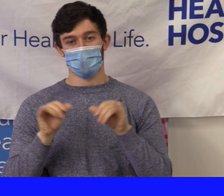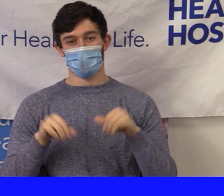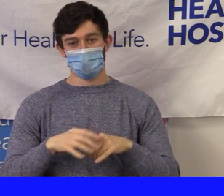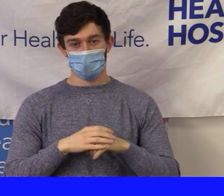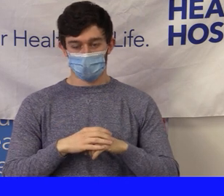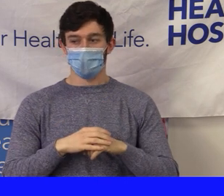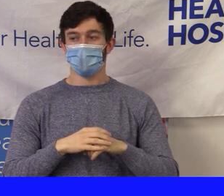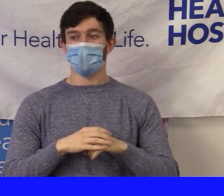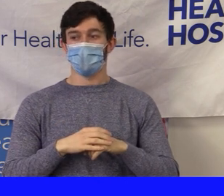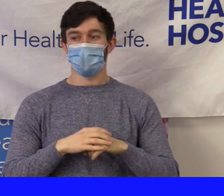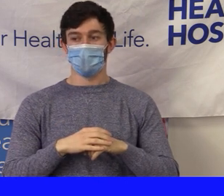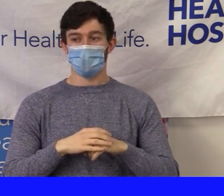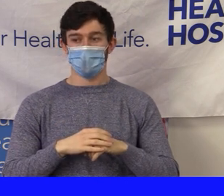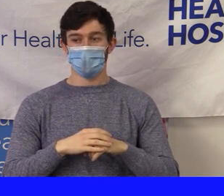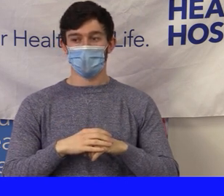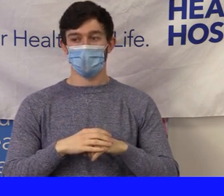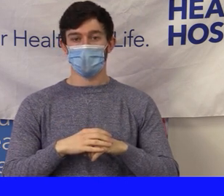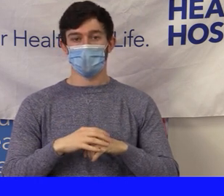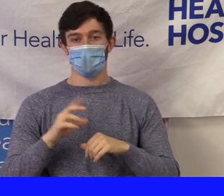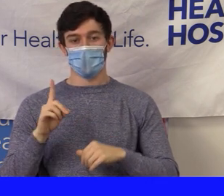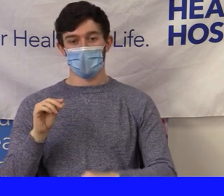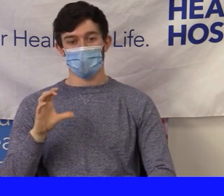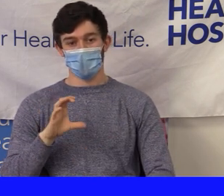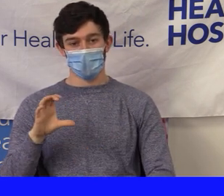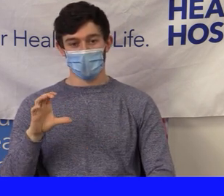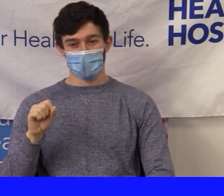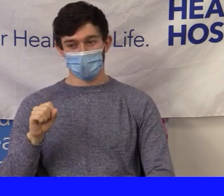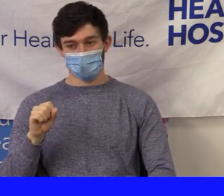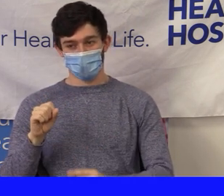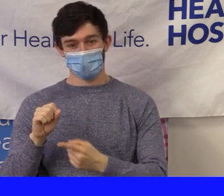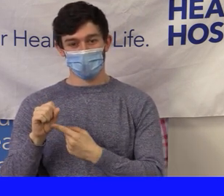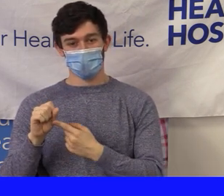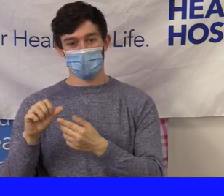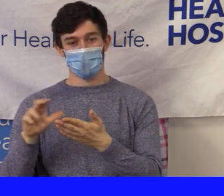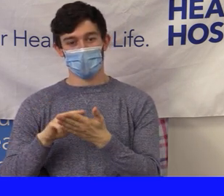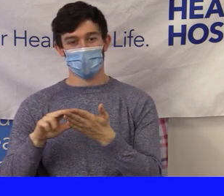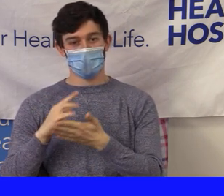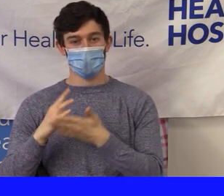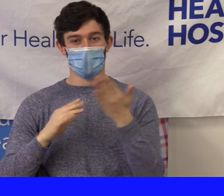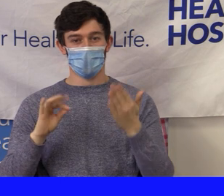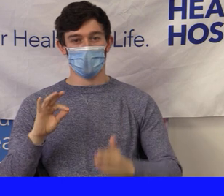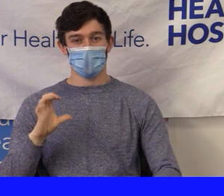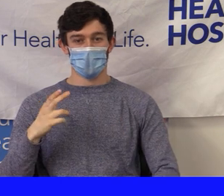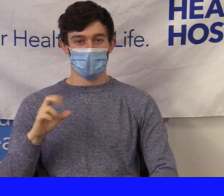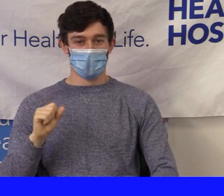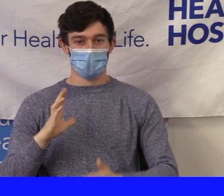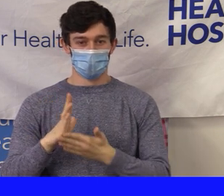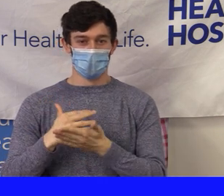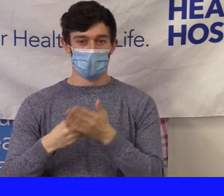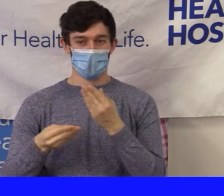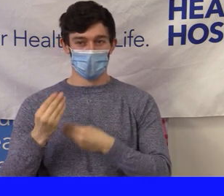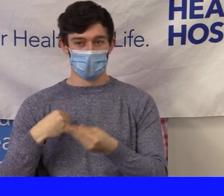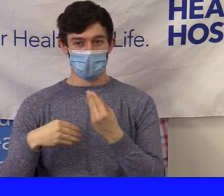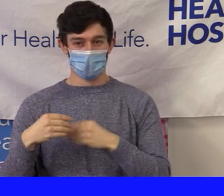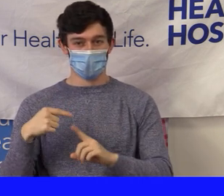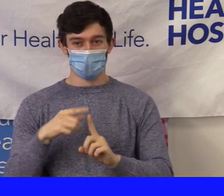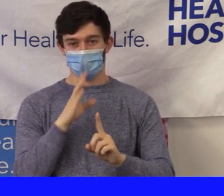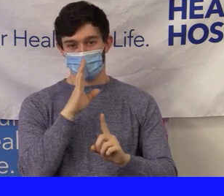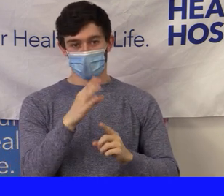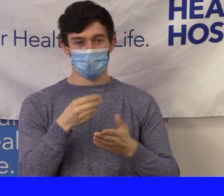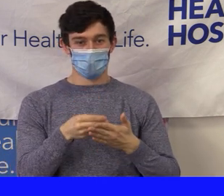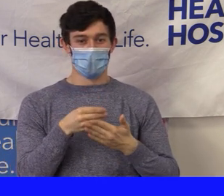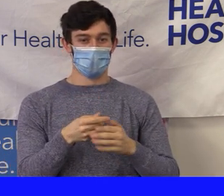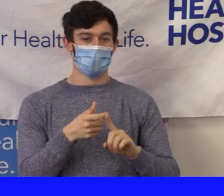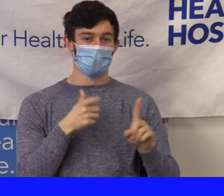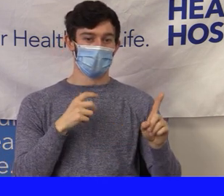of all, we're different. Correctional Health Services is funded. The contract is part of CHS's budget, which is directly funded from the